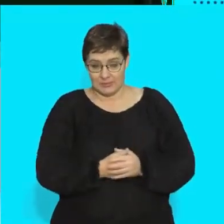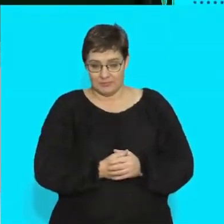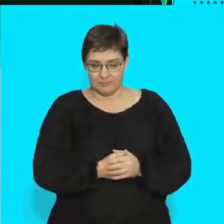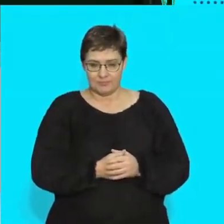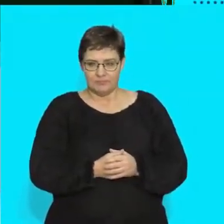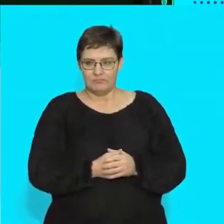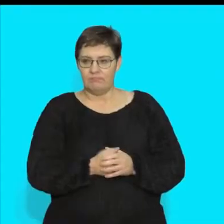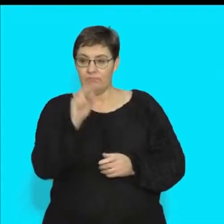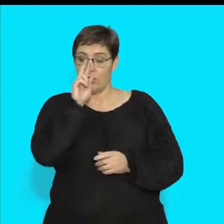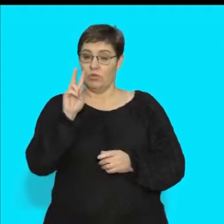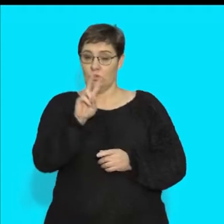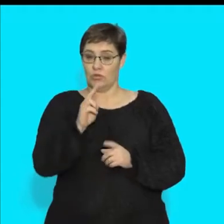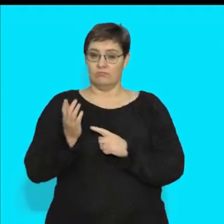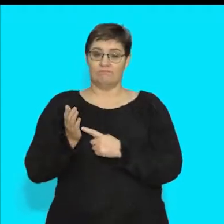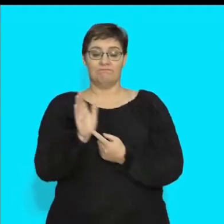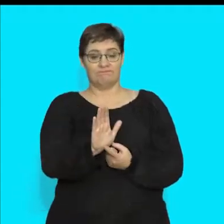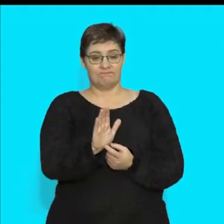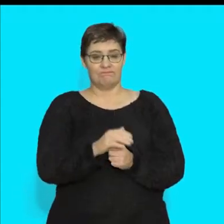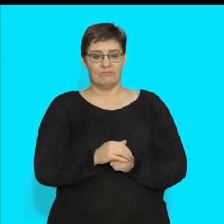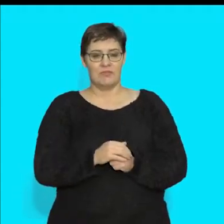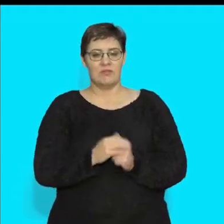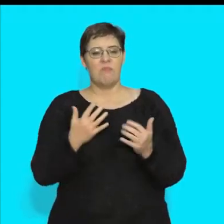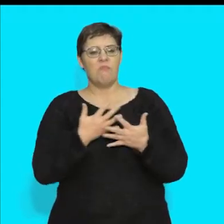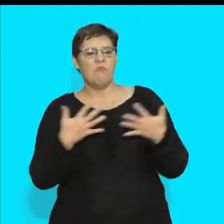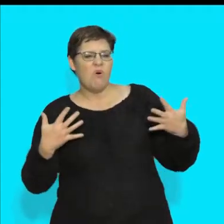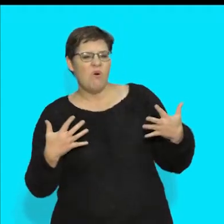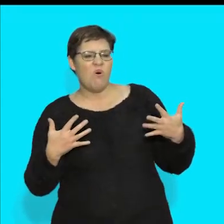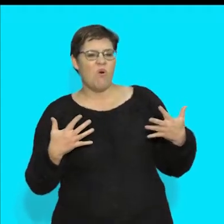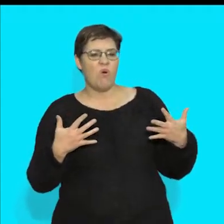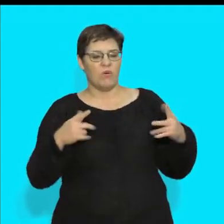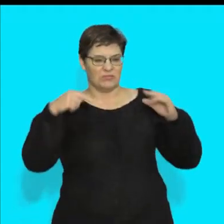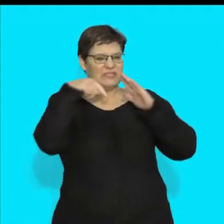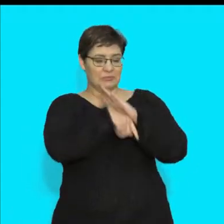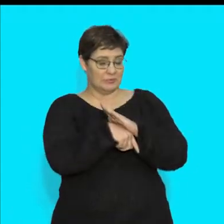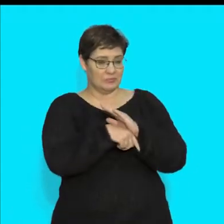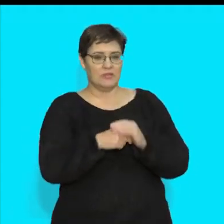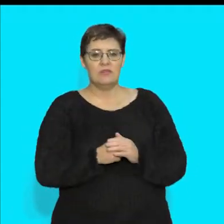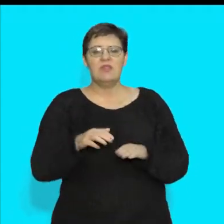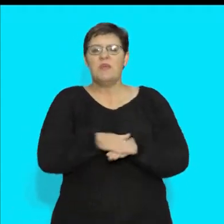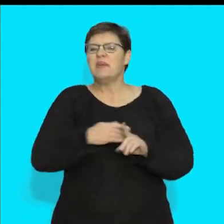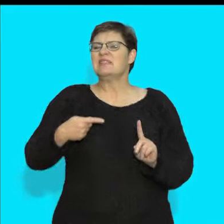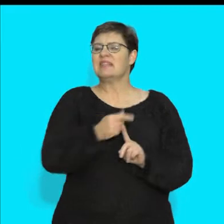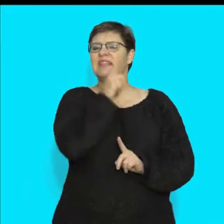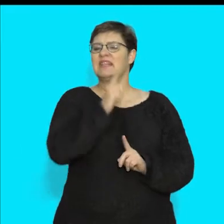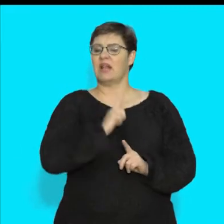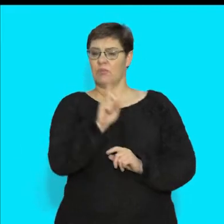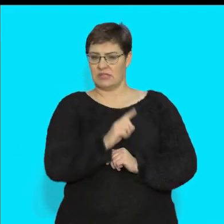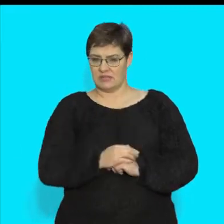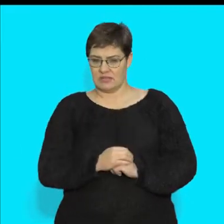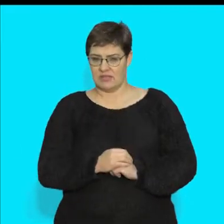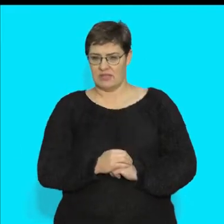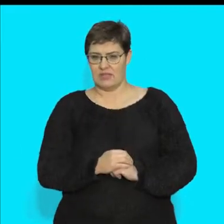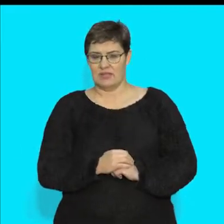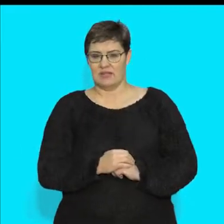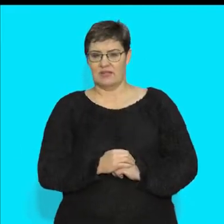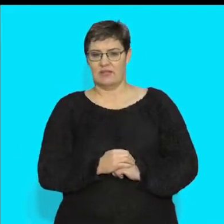Okay, all right. Now, if you have a look at this diagram, it's a little bit more intricate, and basically what it's just